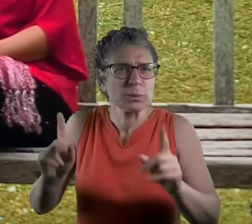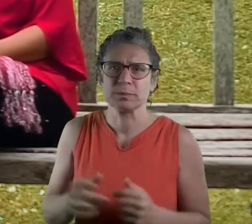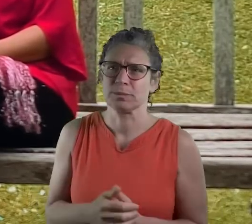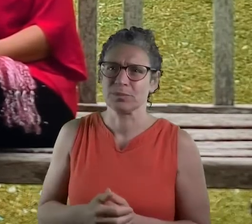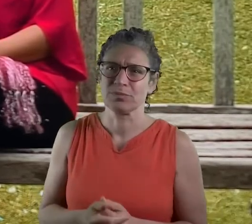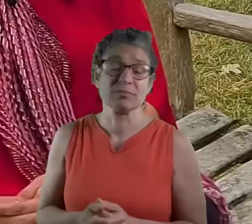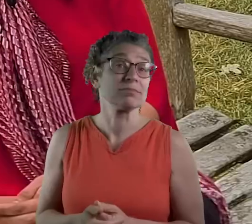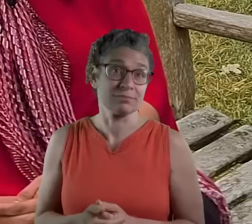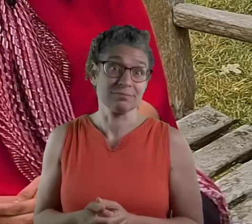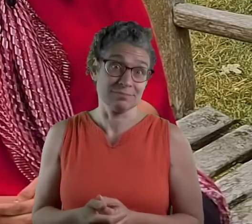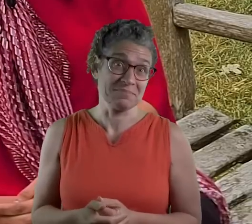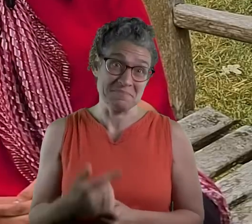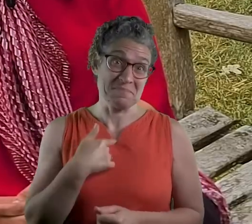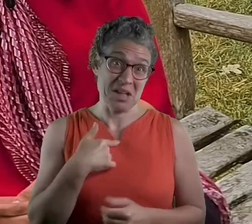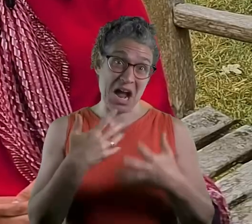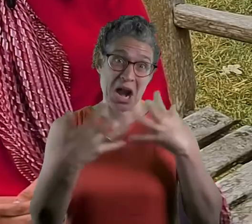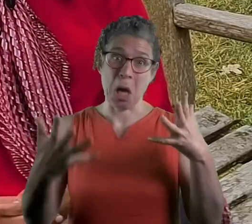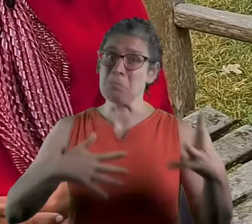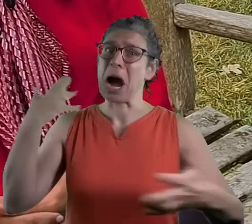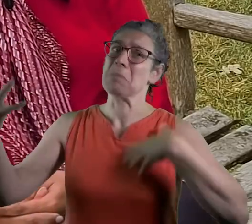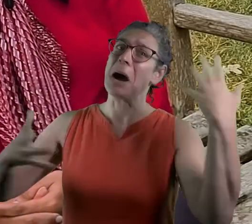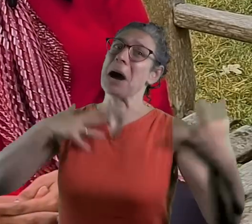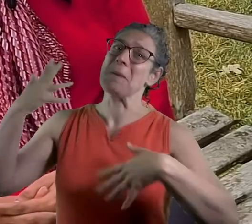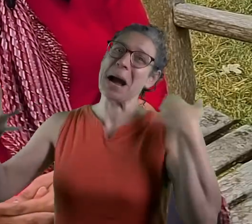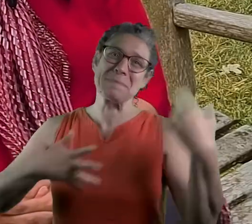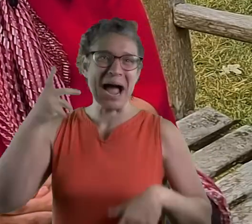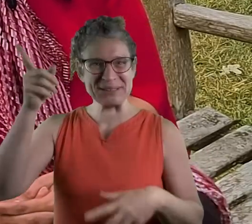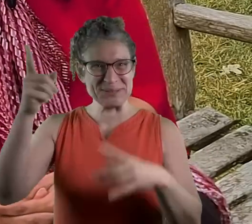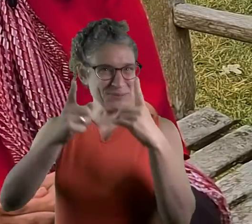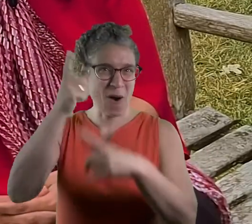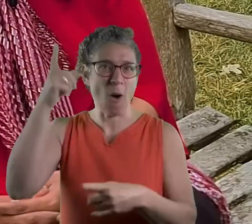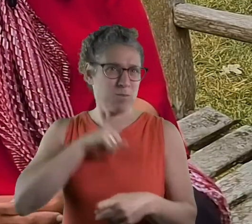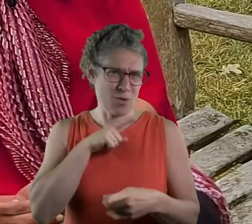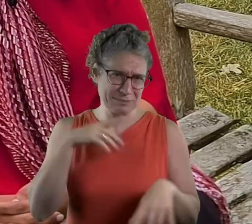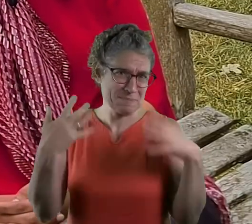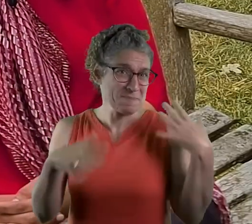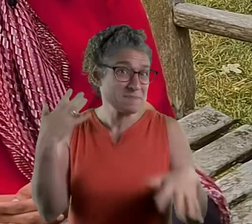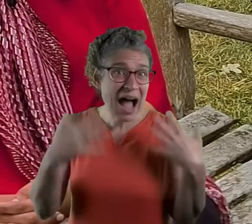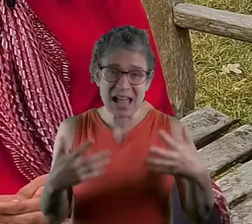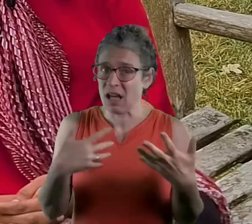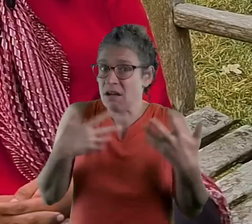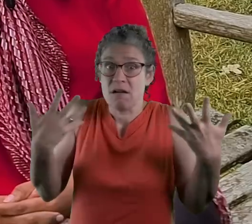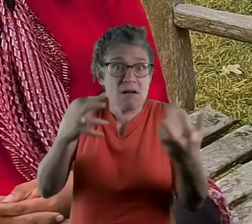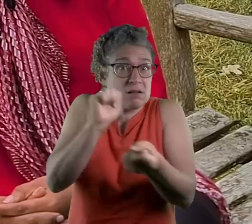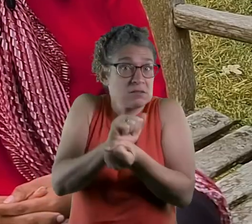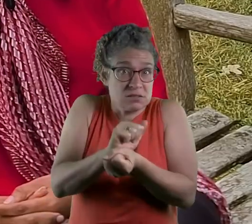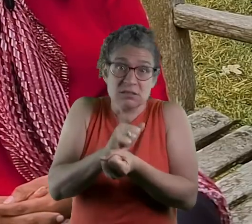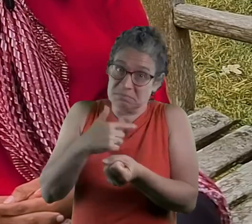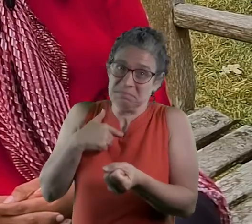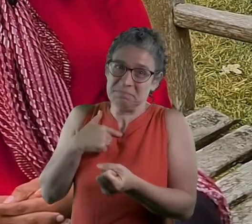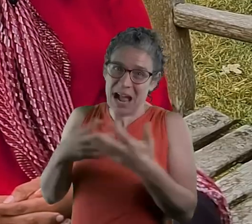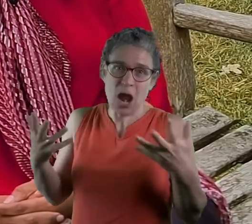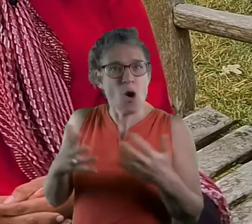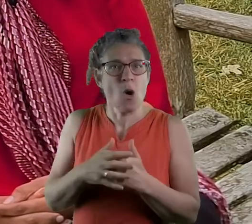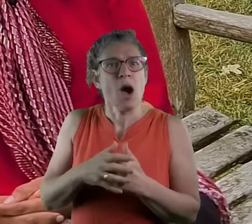trust him? I often ranted at God, especially late at night when I was in the hospital in pain and unable to do anything for